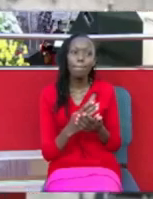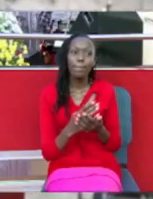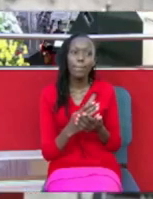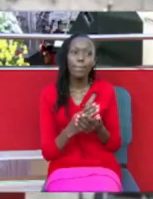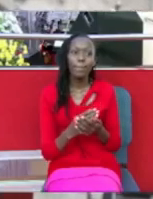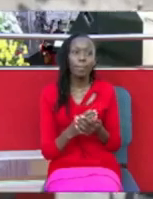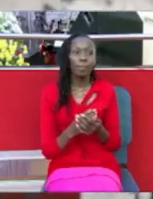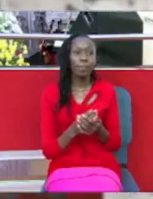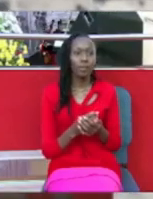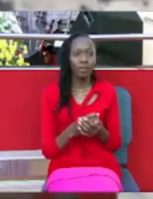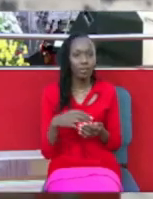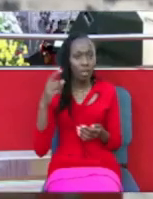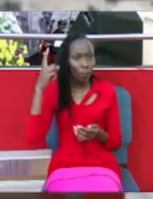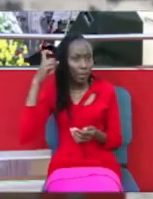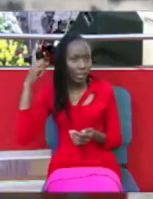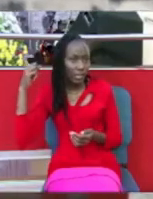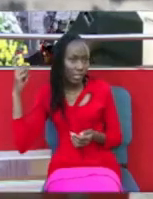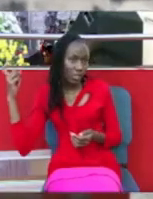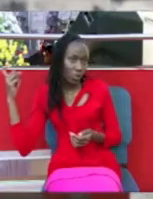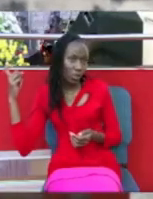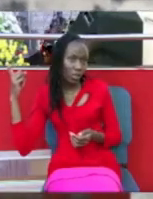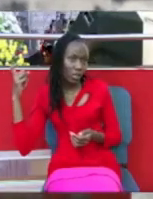Meditation